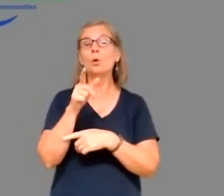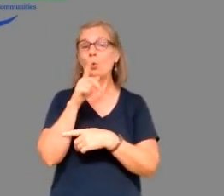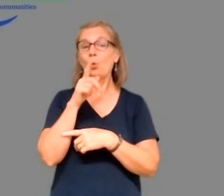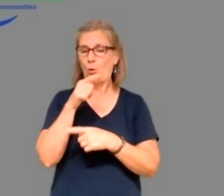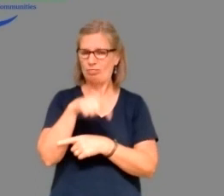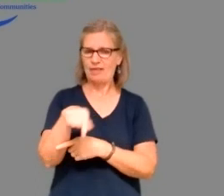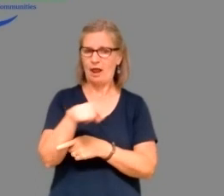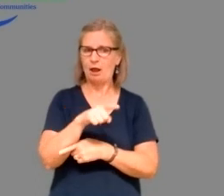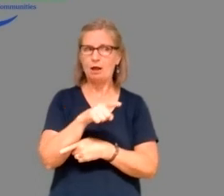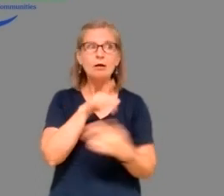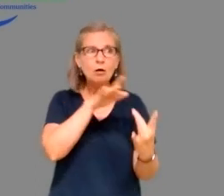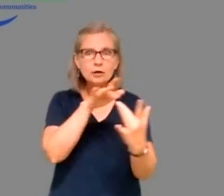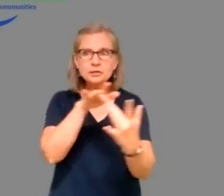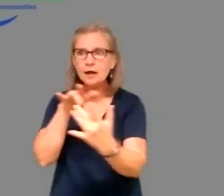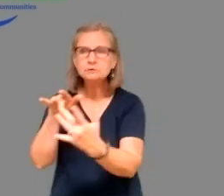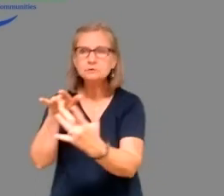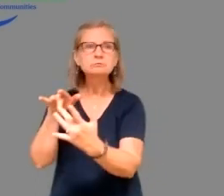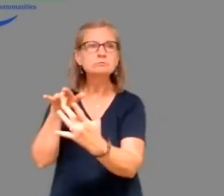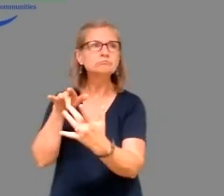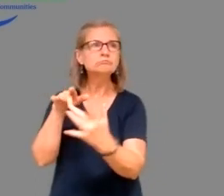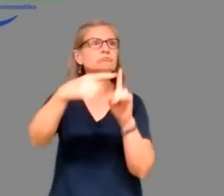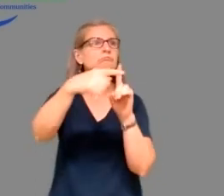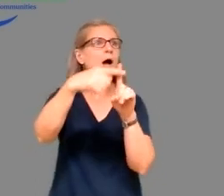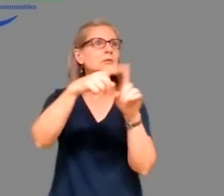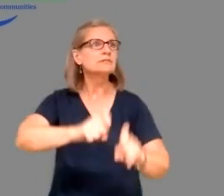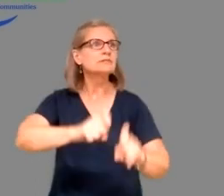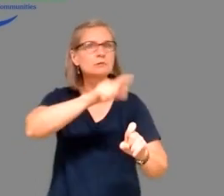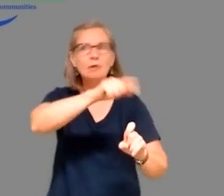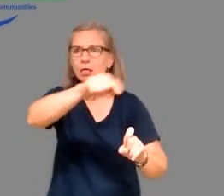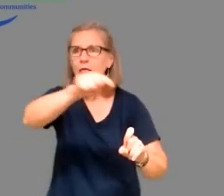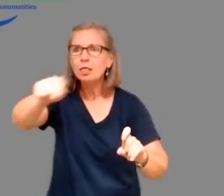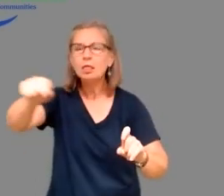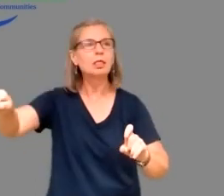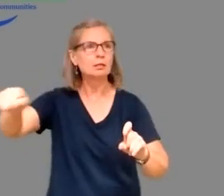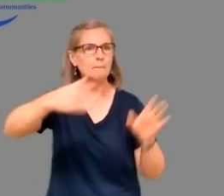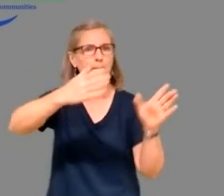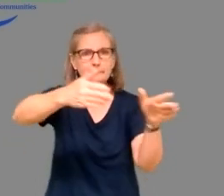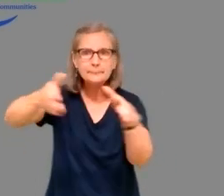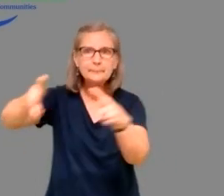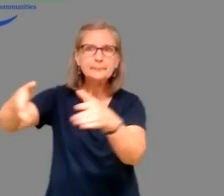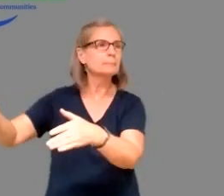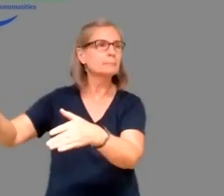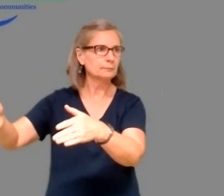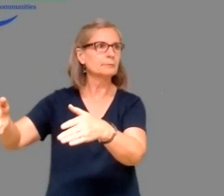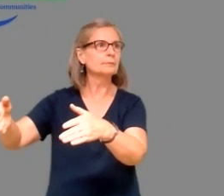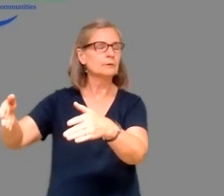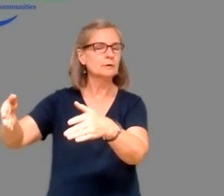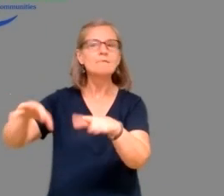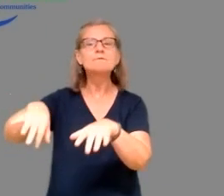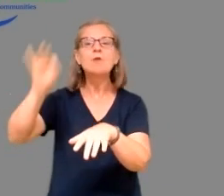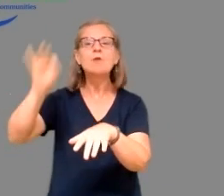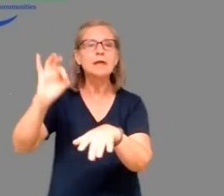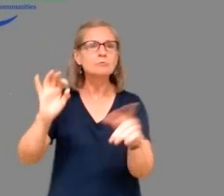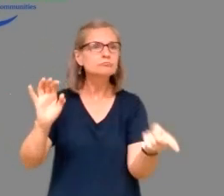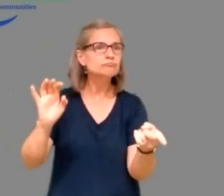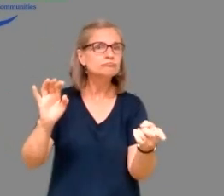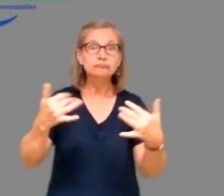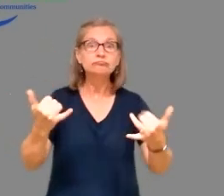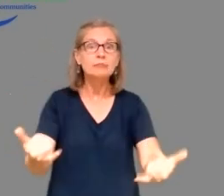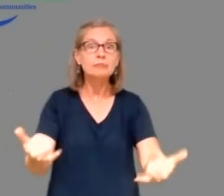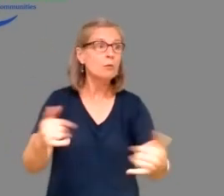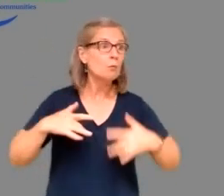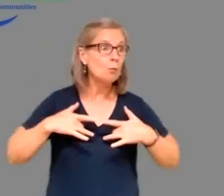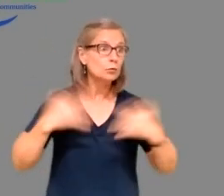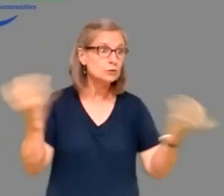cases throughout the state to get an idea about what their current symptom status is and use a certain criteria